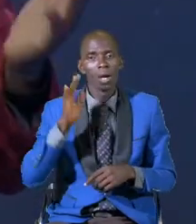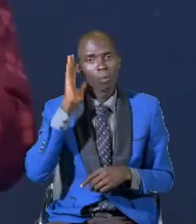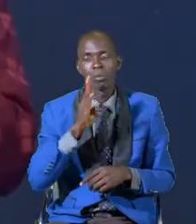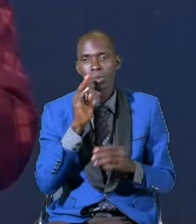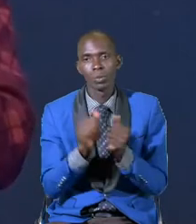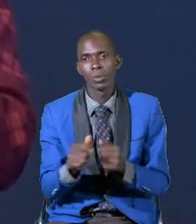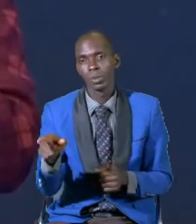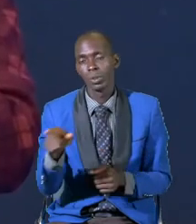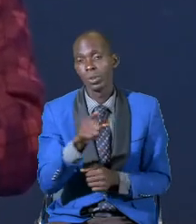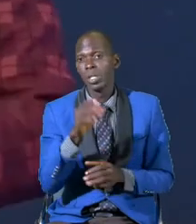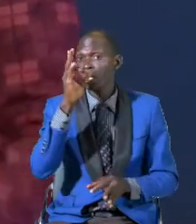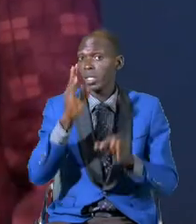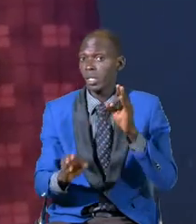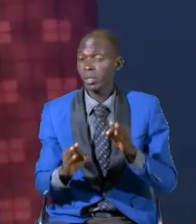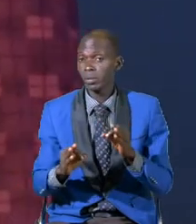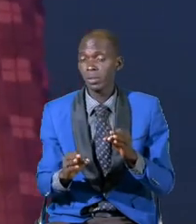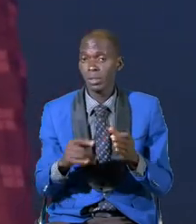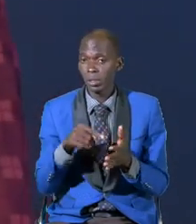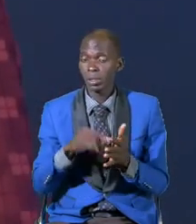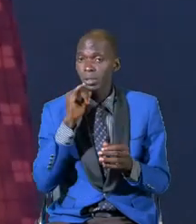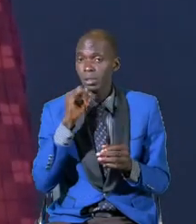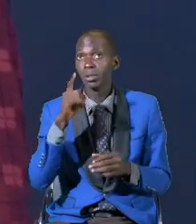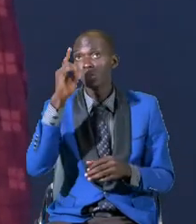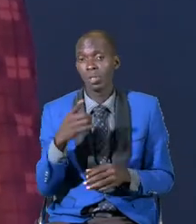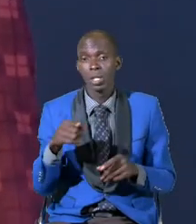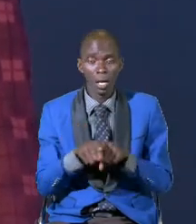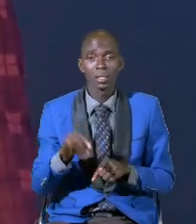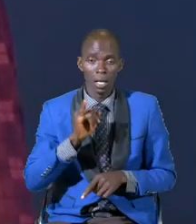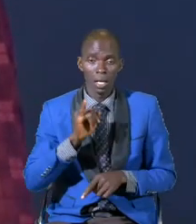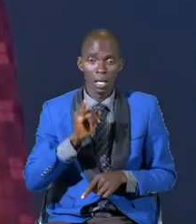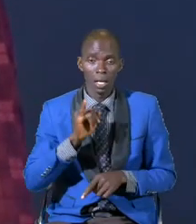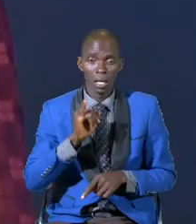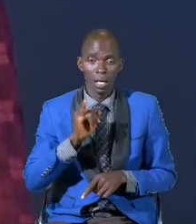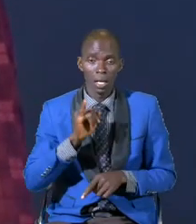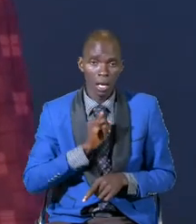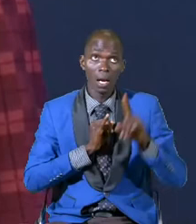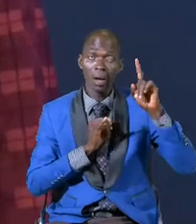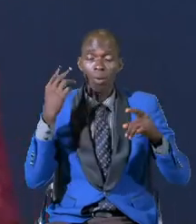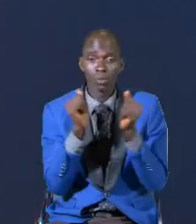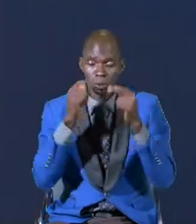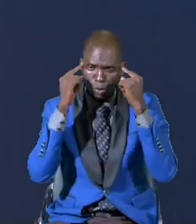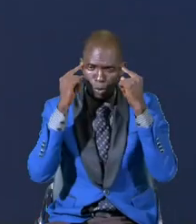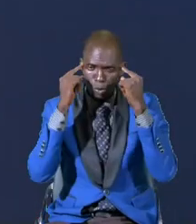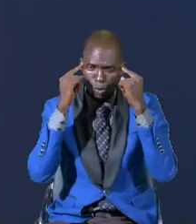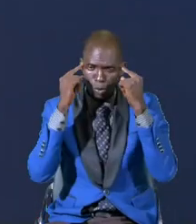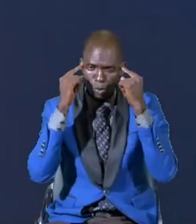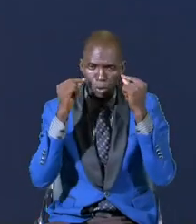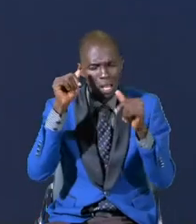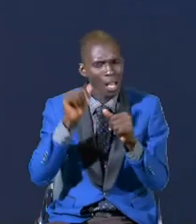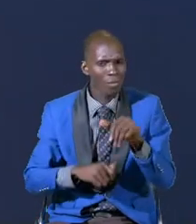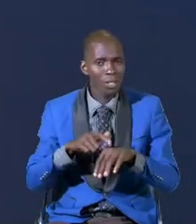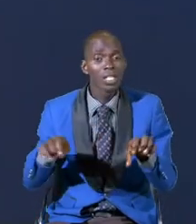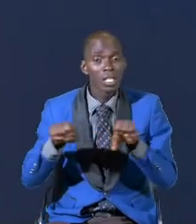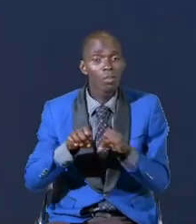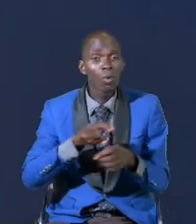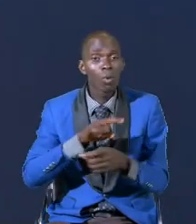is the Almighty God talking. As I was with Moses, every time, even when Moses faced what